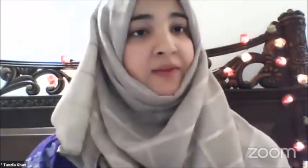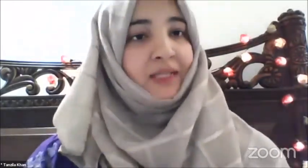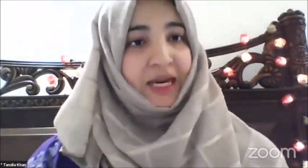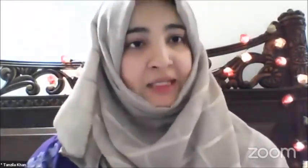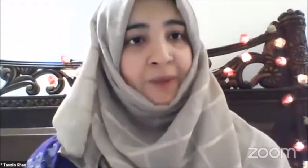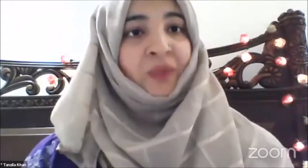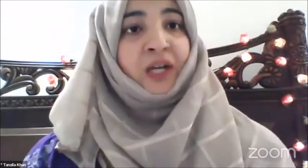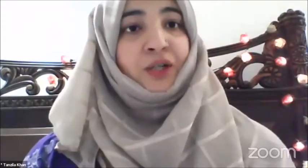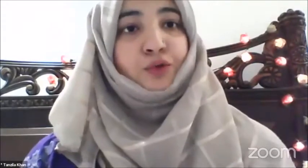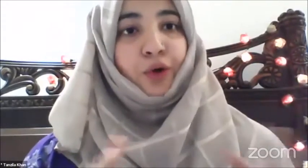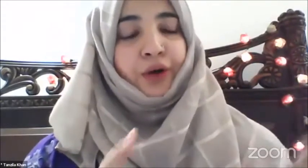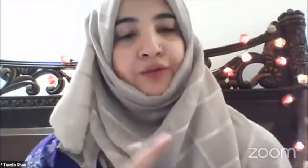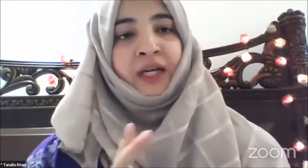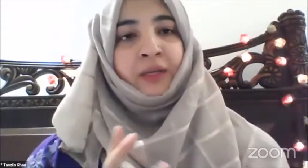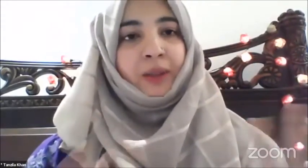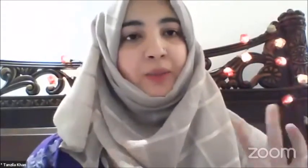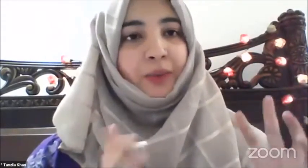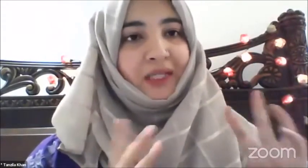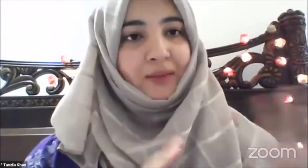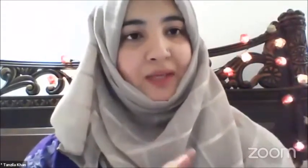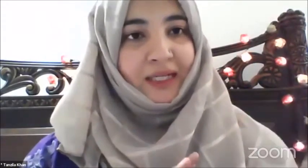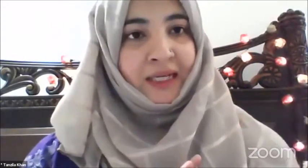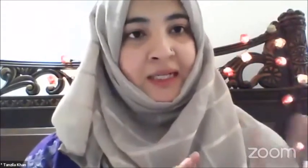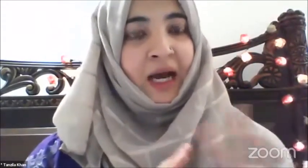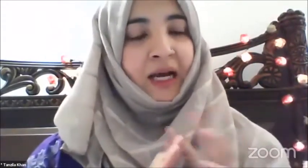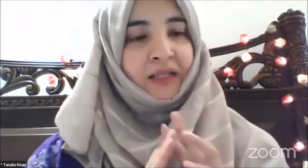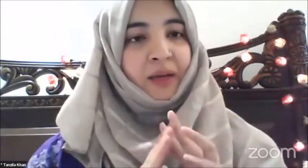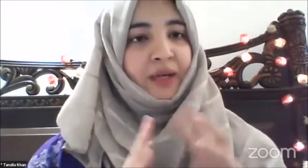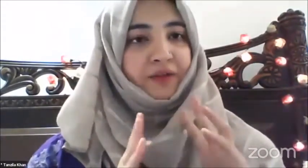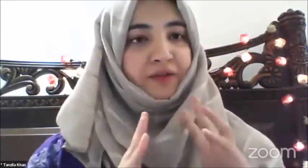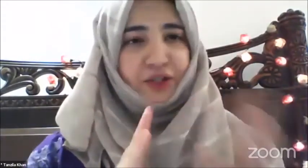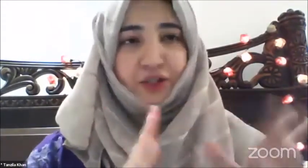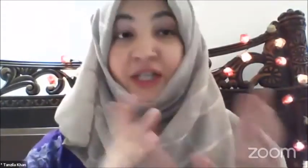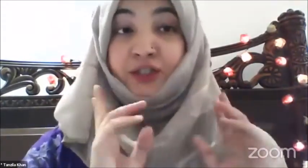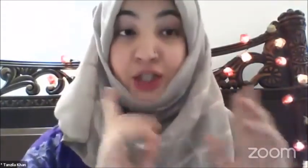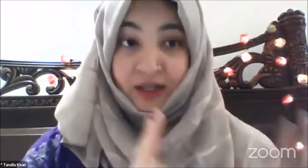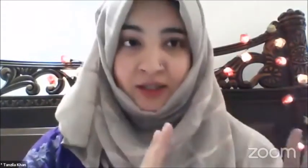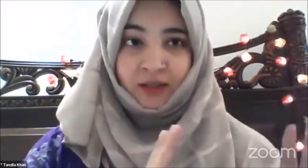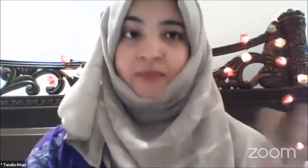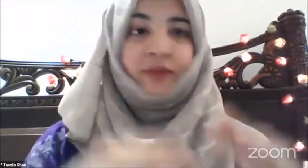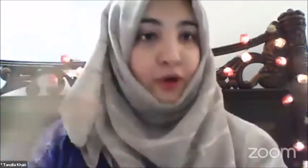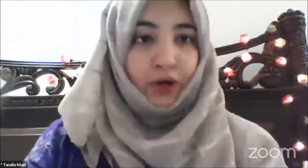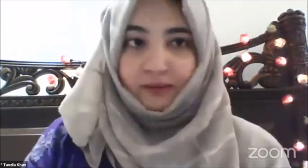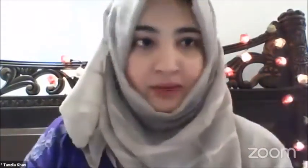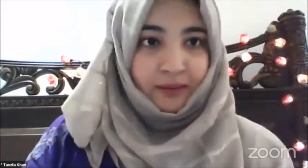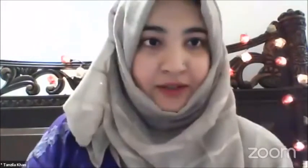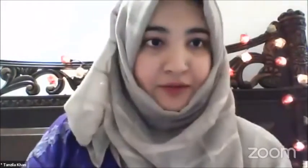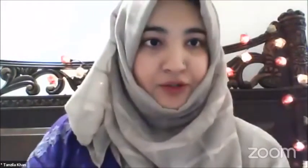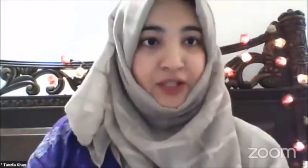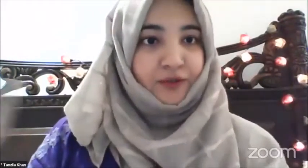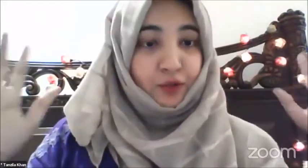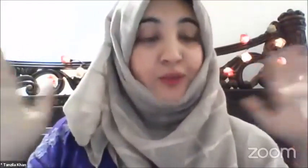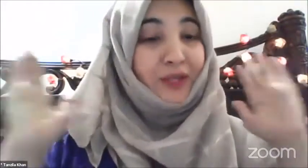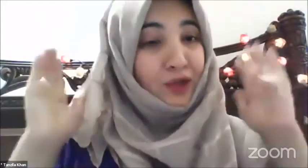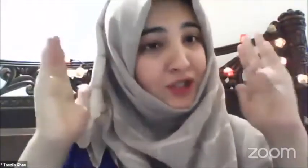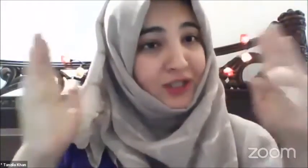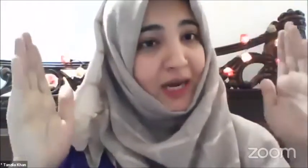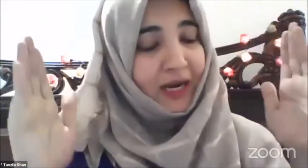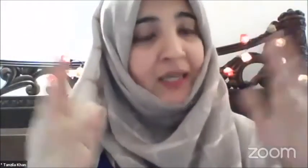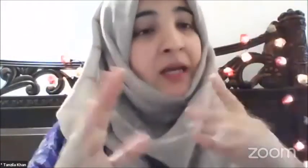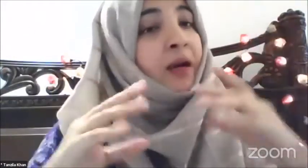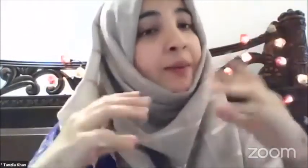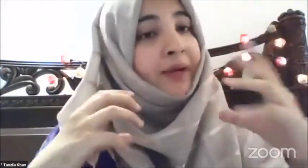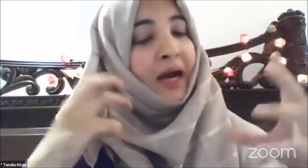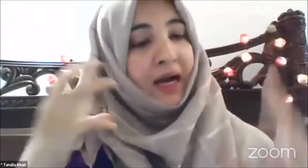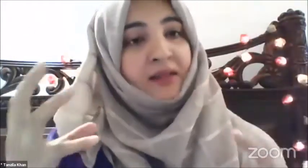they have designed. Do not treat people with disabilities as a beneficiary just. We all are beneficiaries, of course, but not just